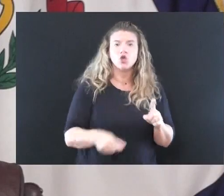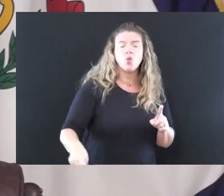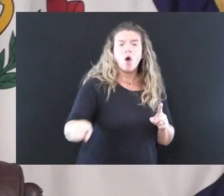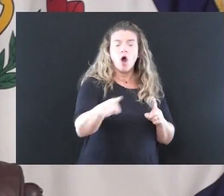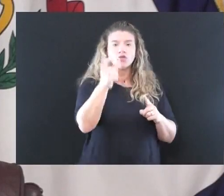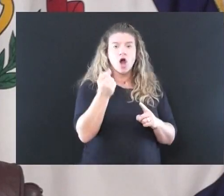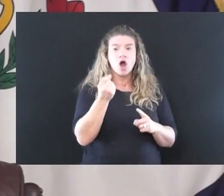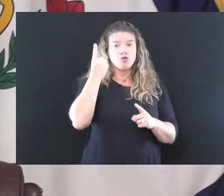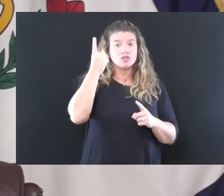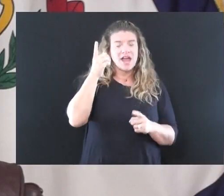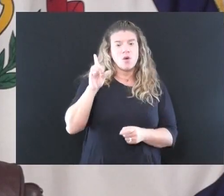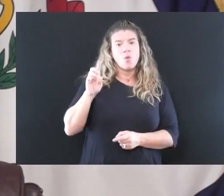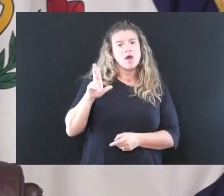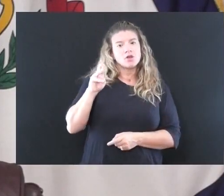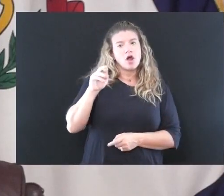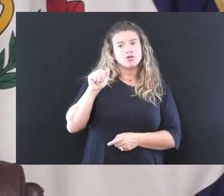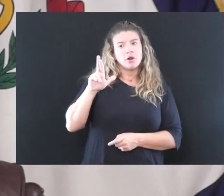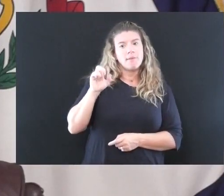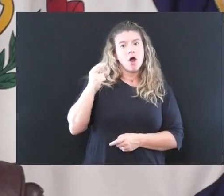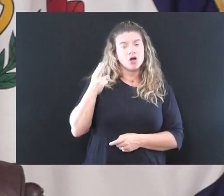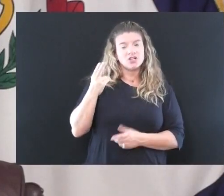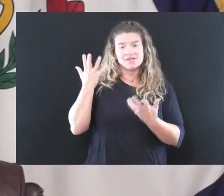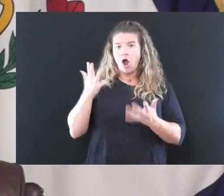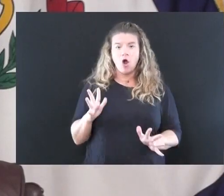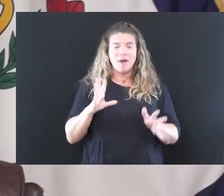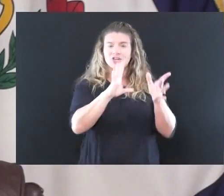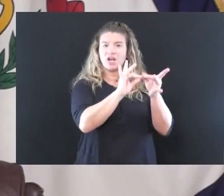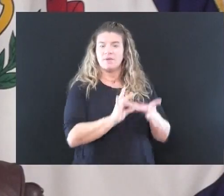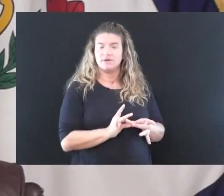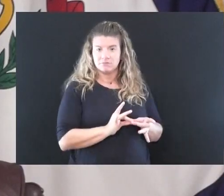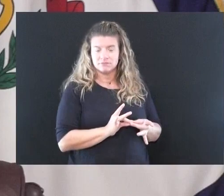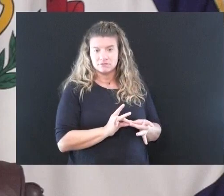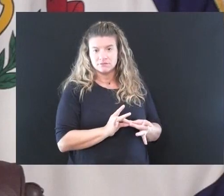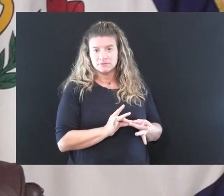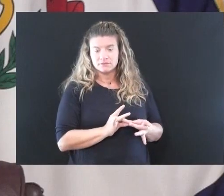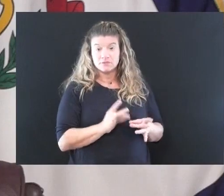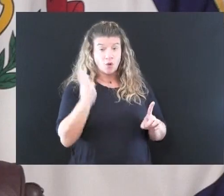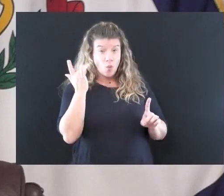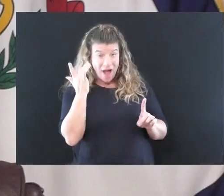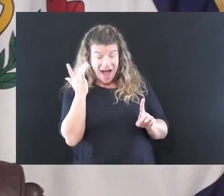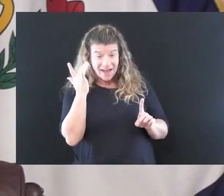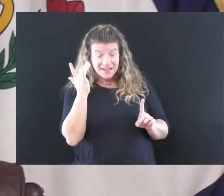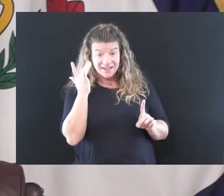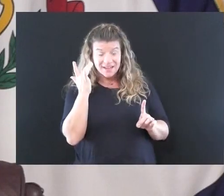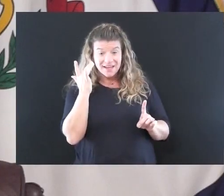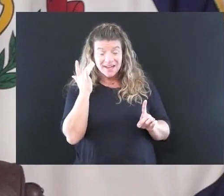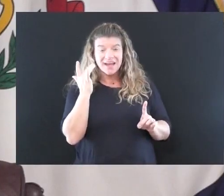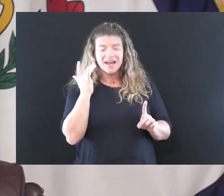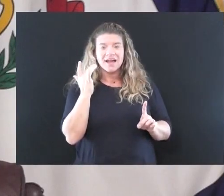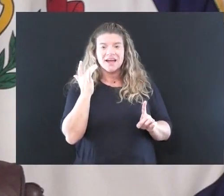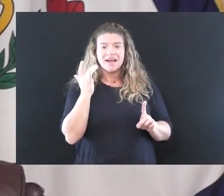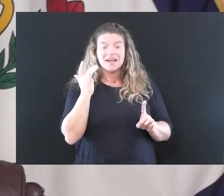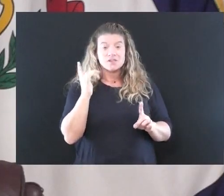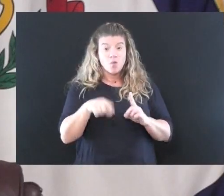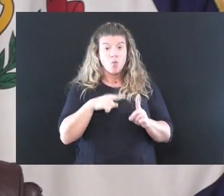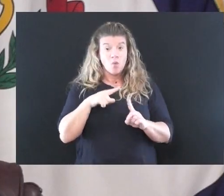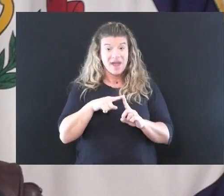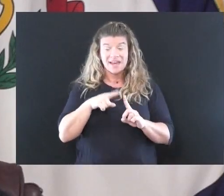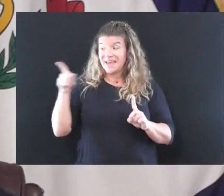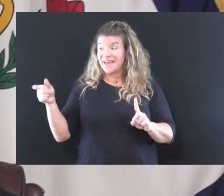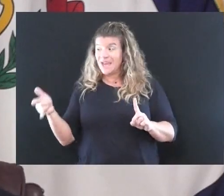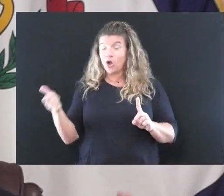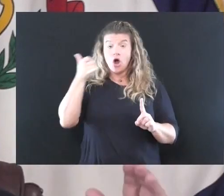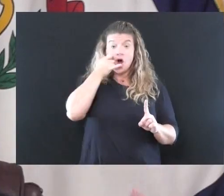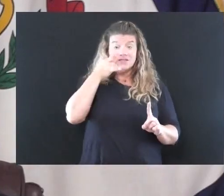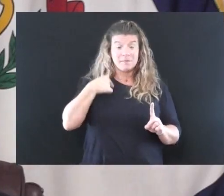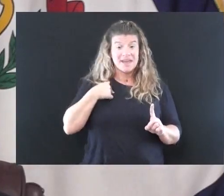hear what Dr. Marsh has already said, because as soon as he calls me, he